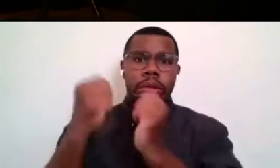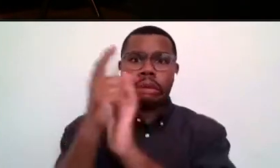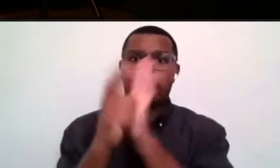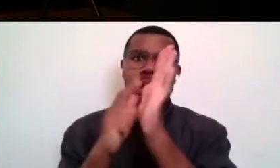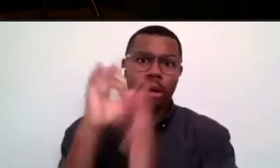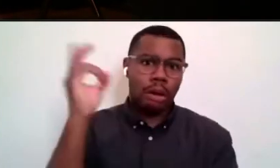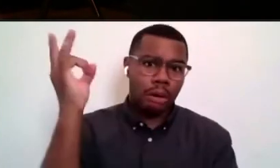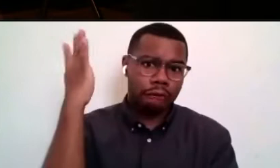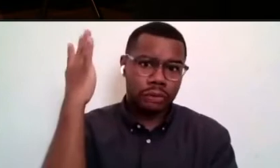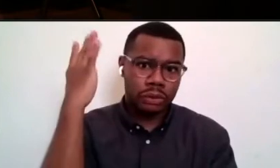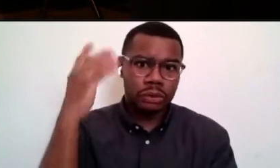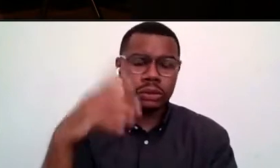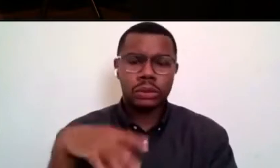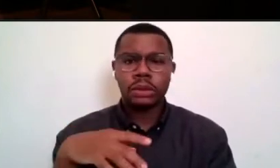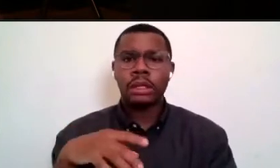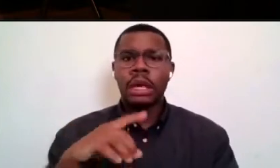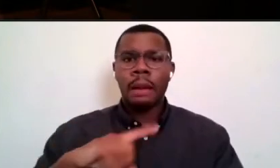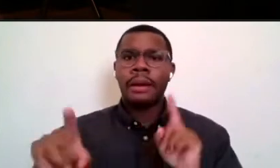another $20.